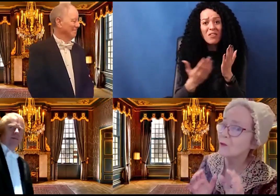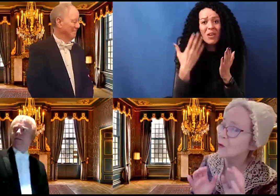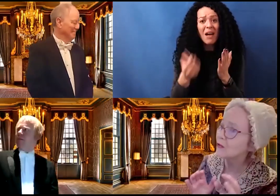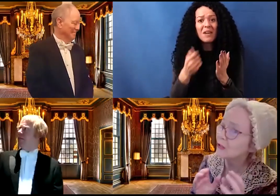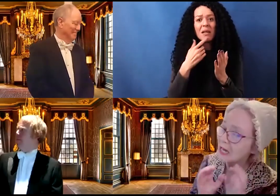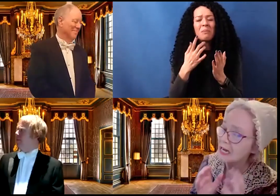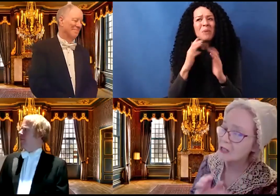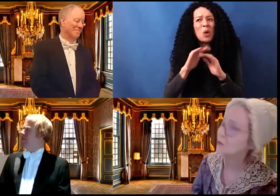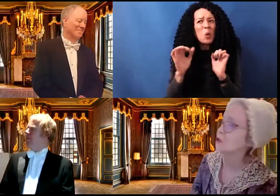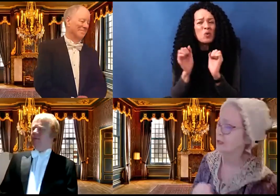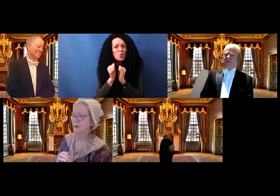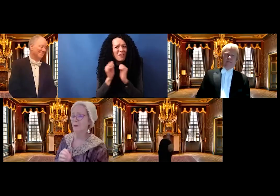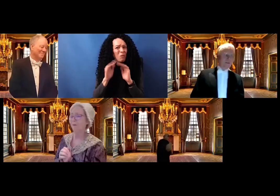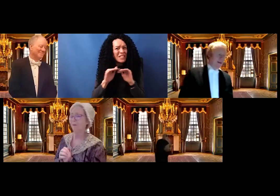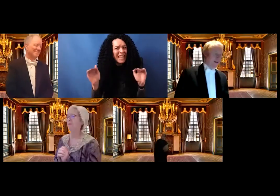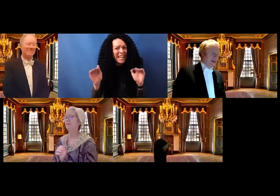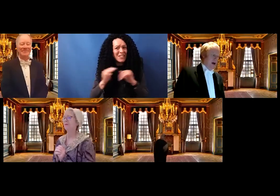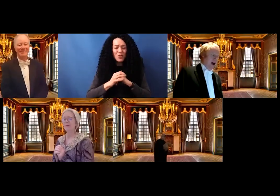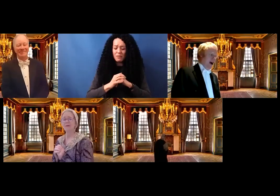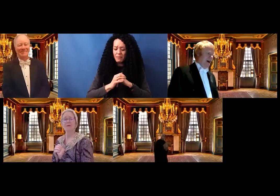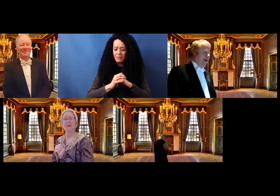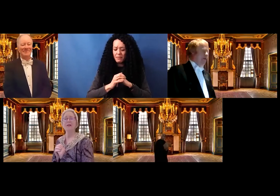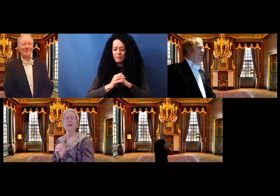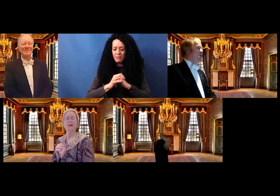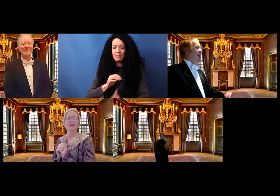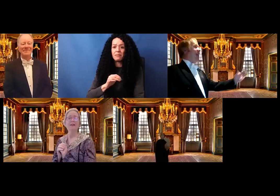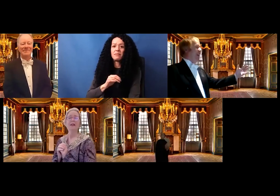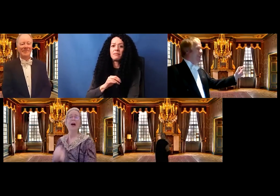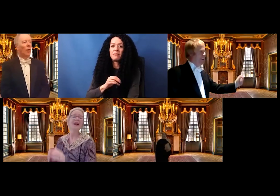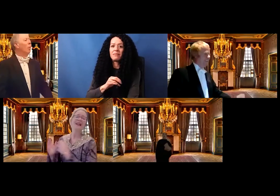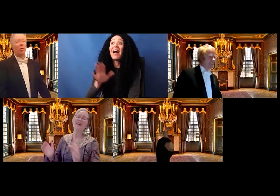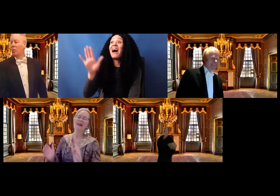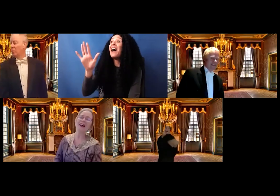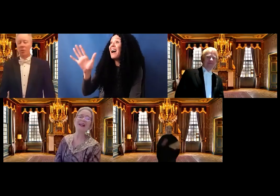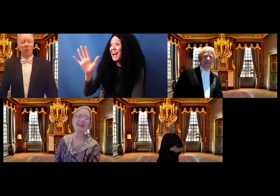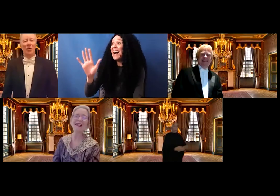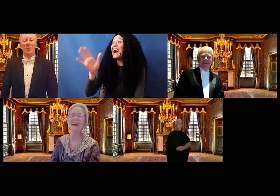suited for the stage. Ah, Miss Bailey!